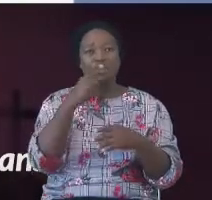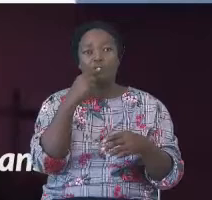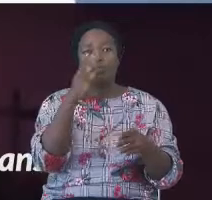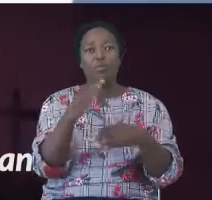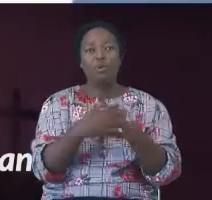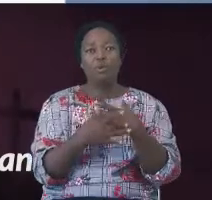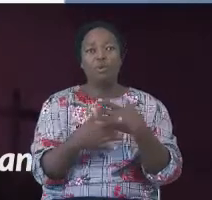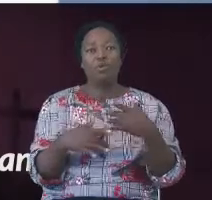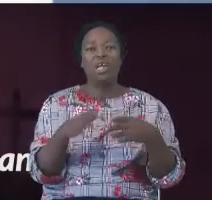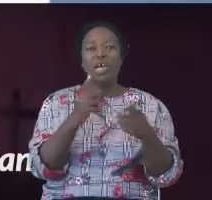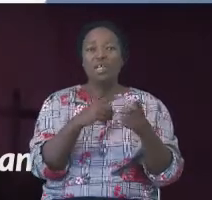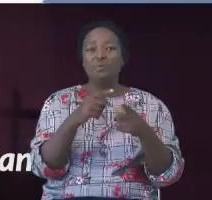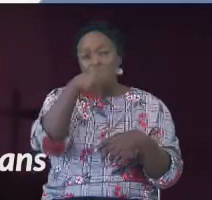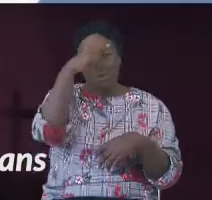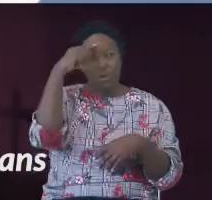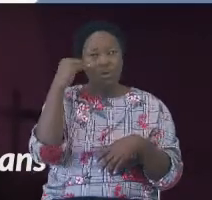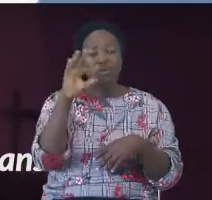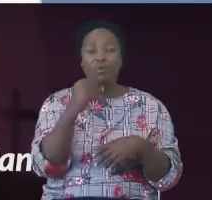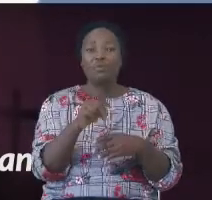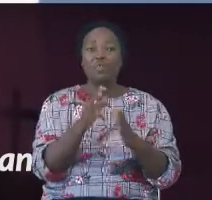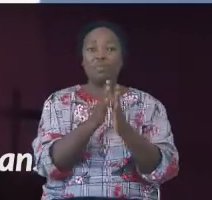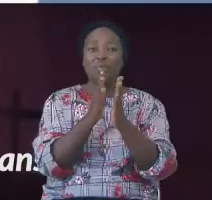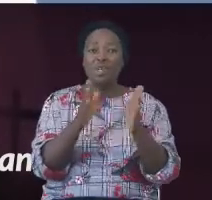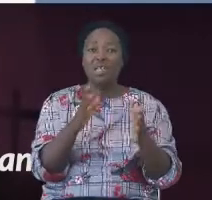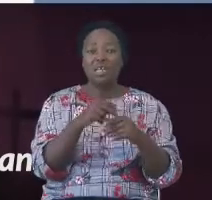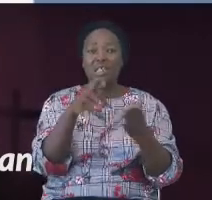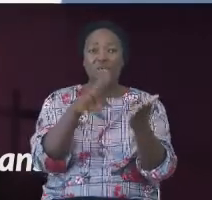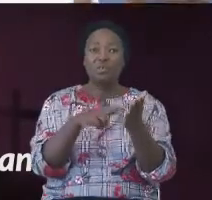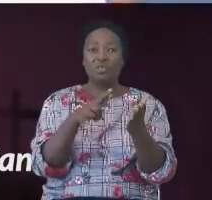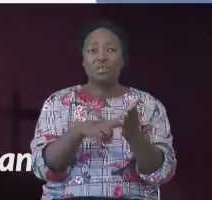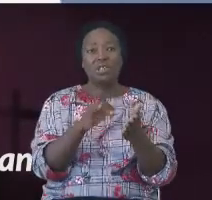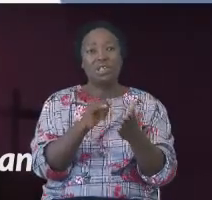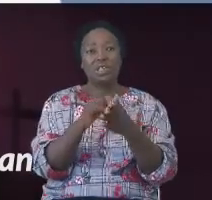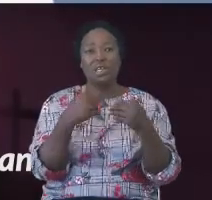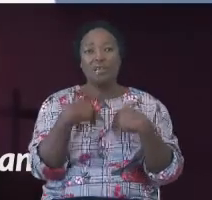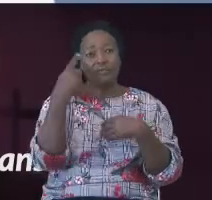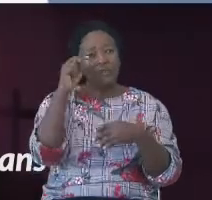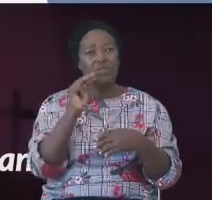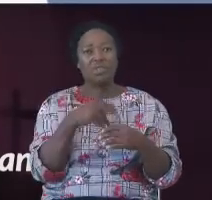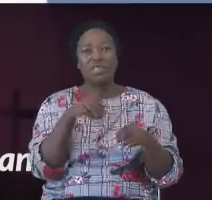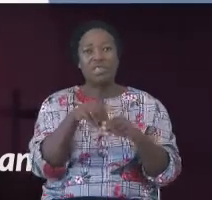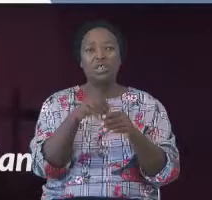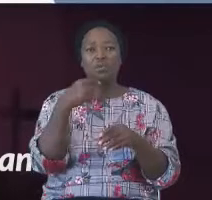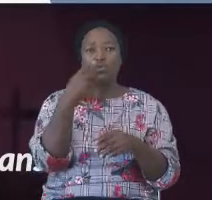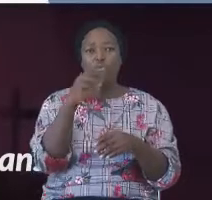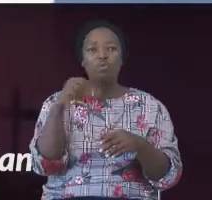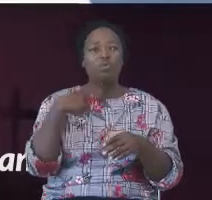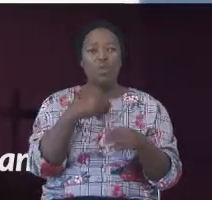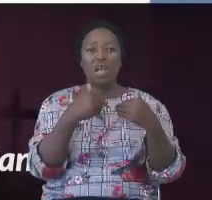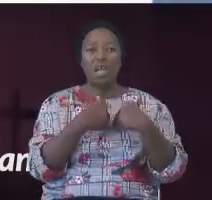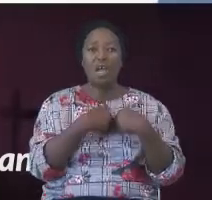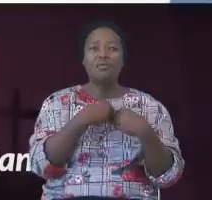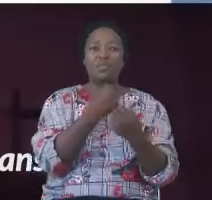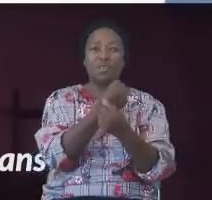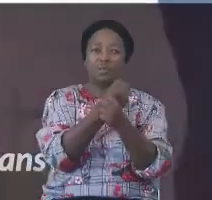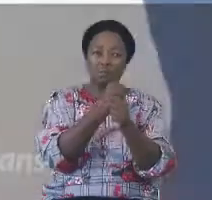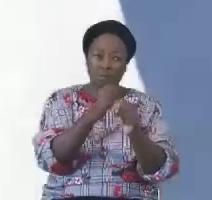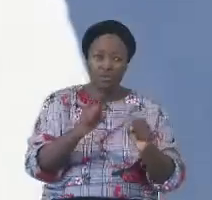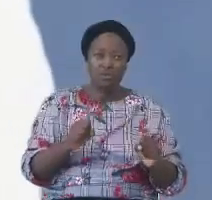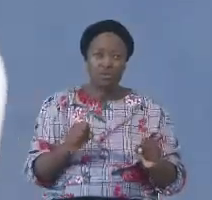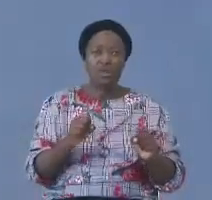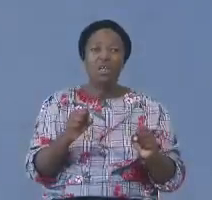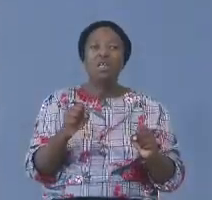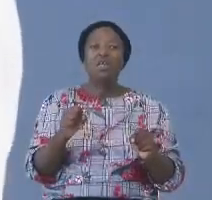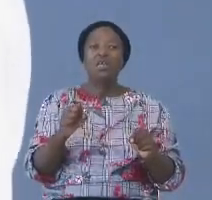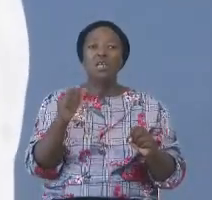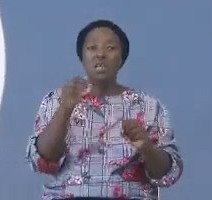have in his name in his blood because of the substitution it says in whom